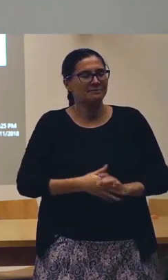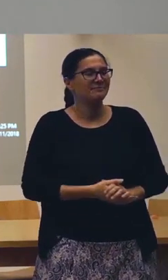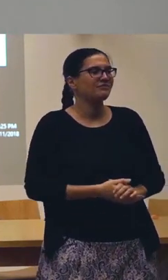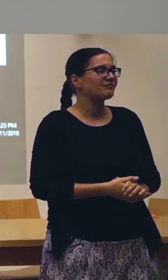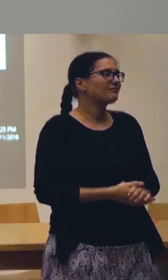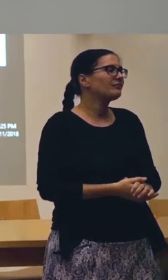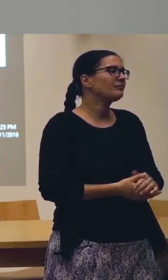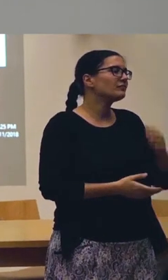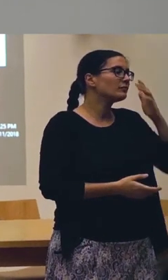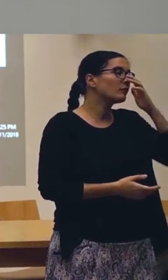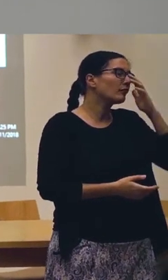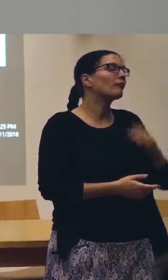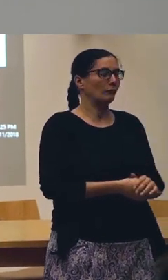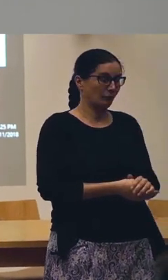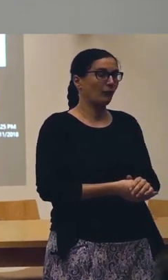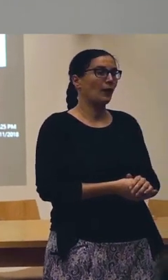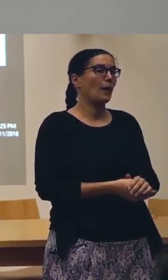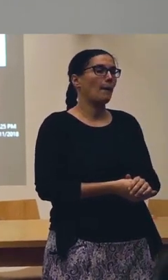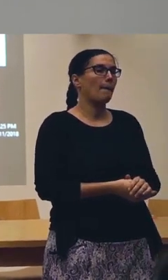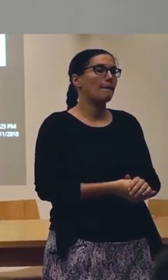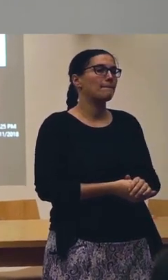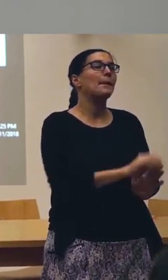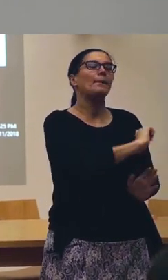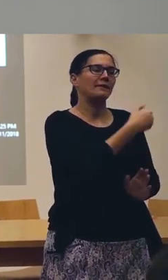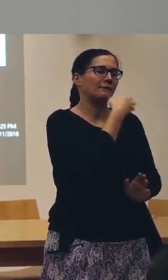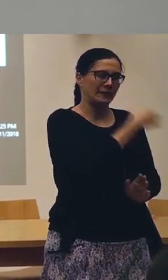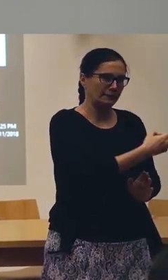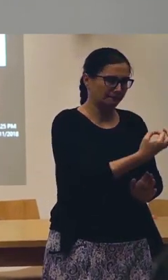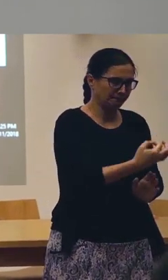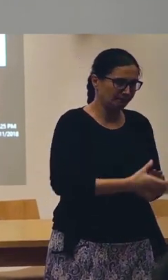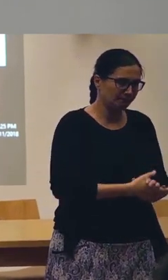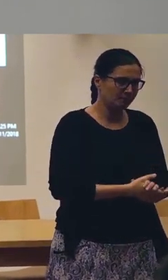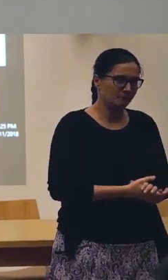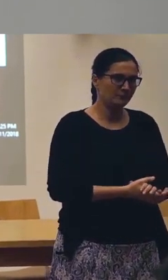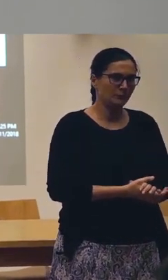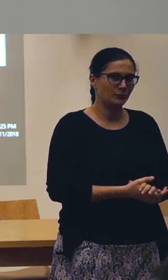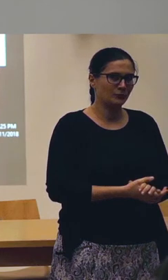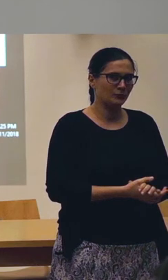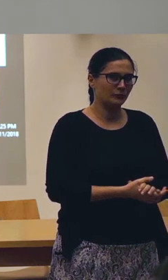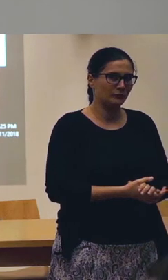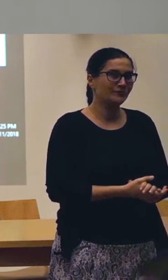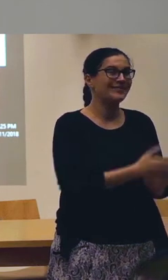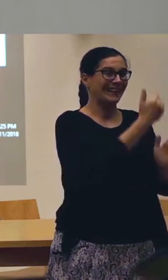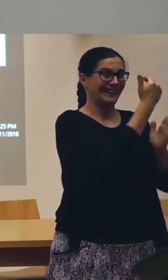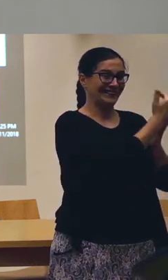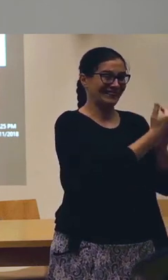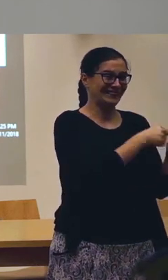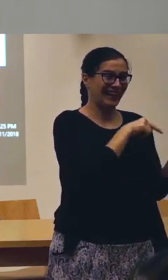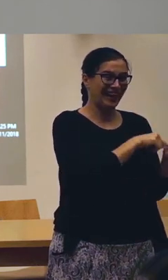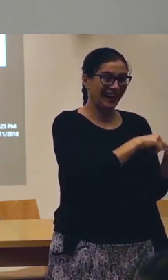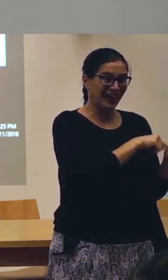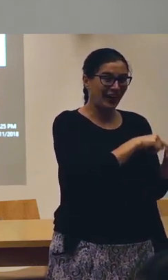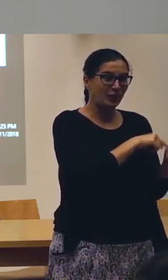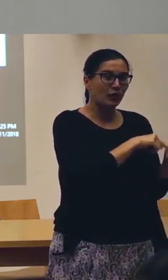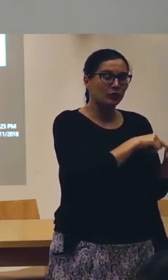Okay. And first question will be how this law, how this legislative